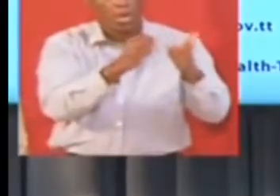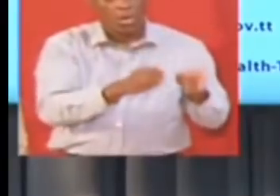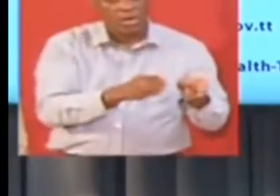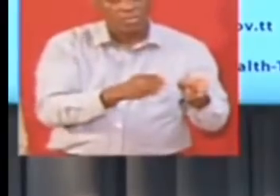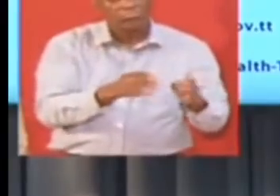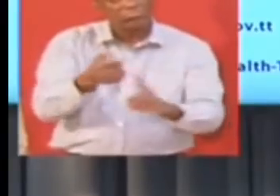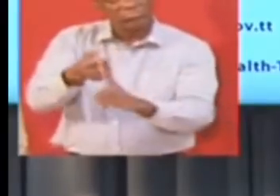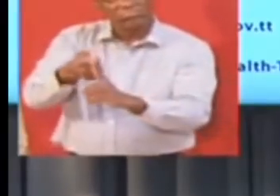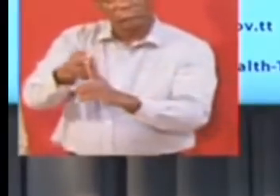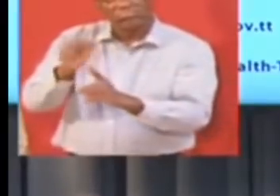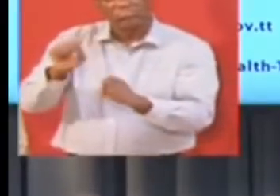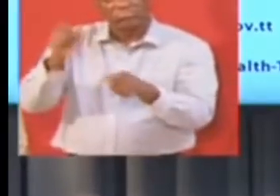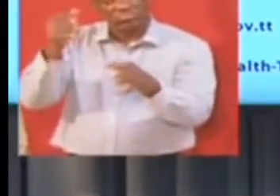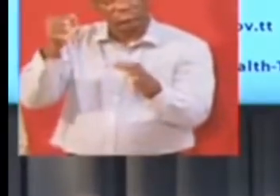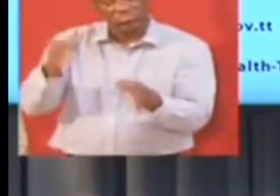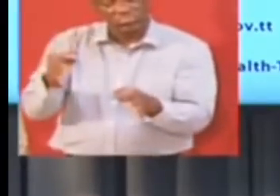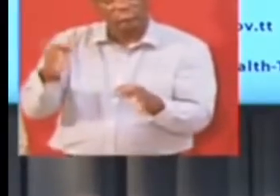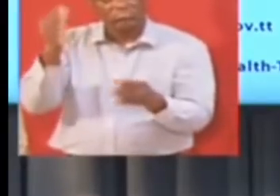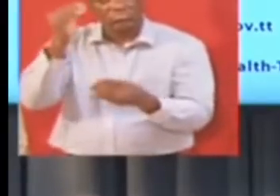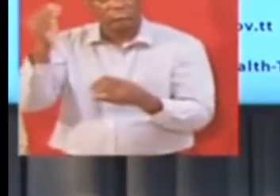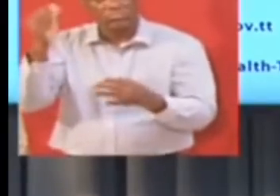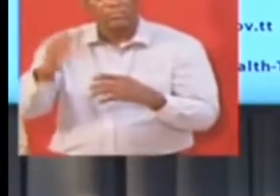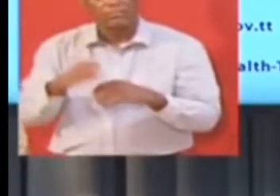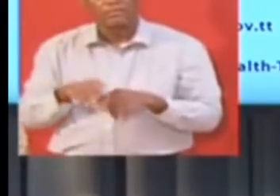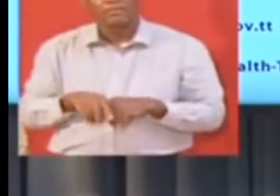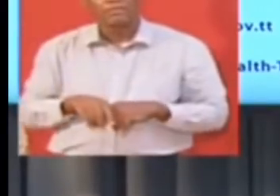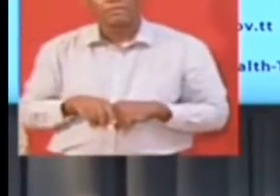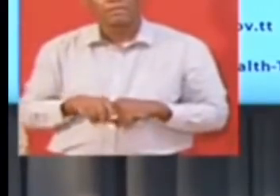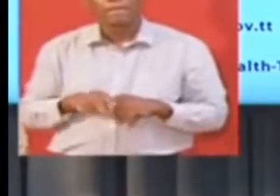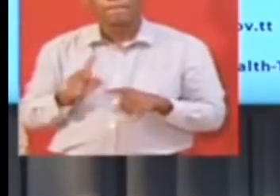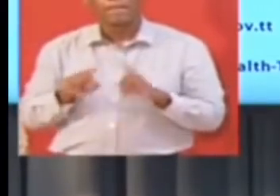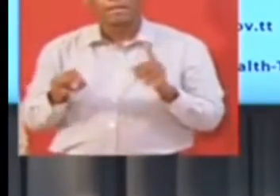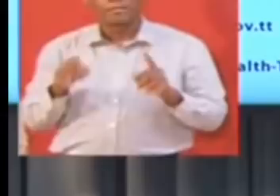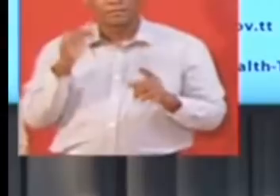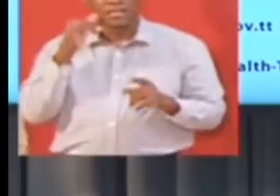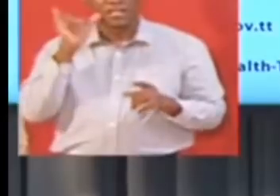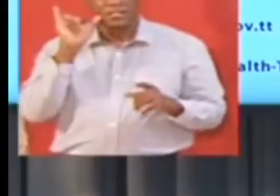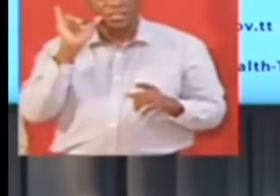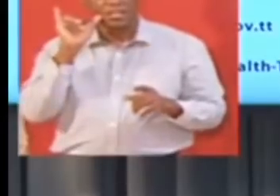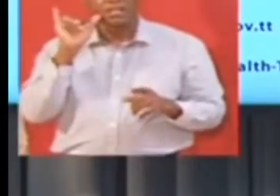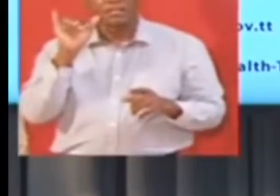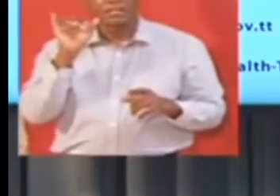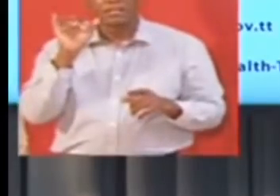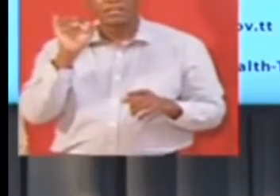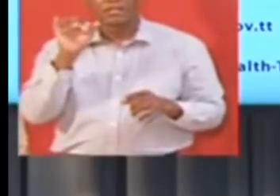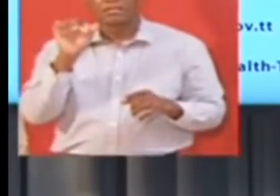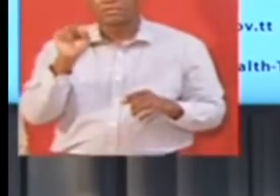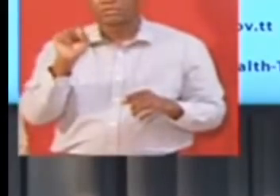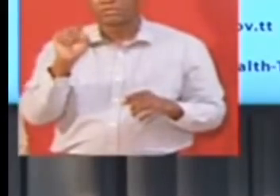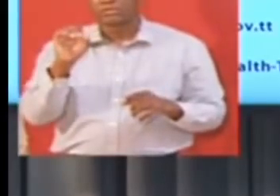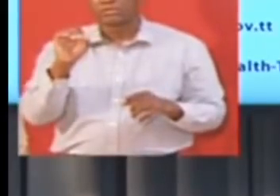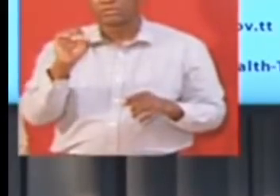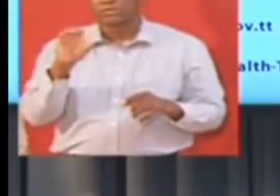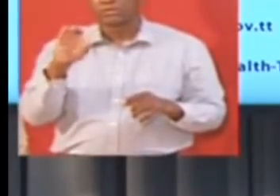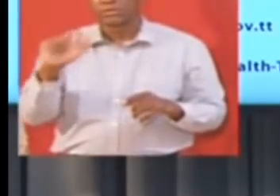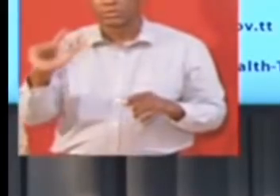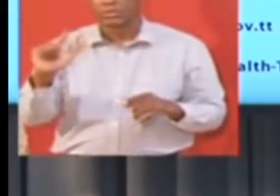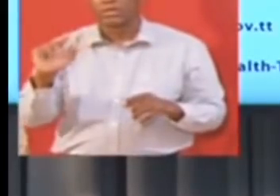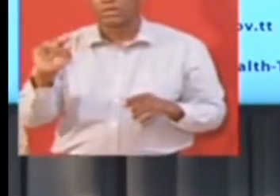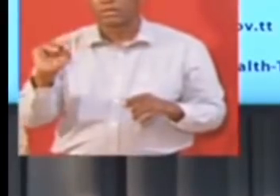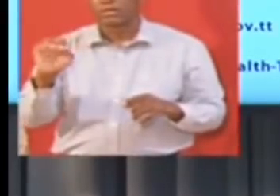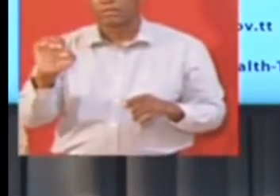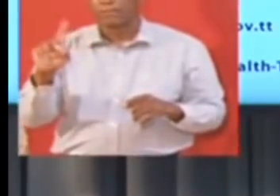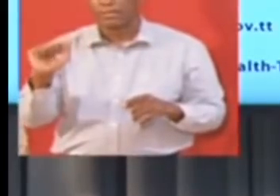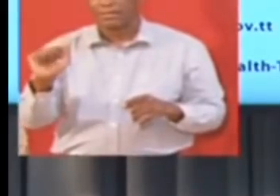say, coming out on social media yesterday was a glowing tribute to the health system dealing with